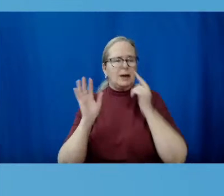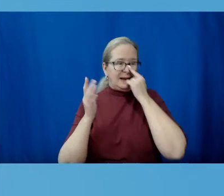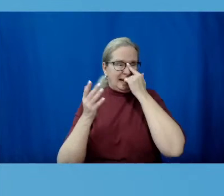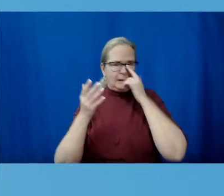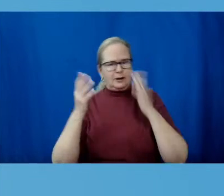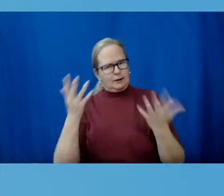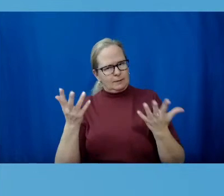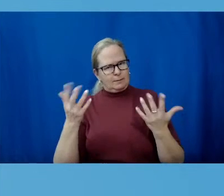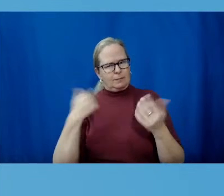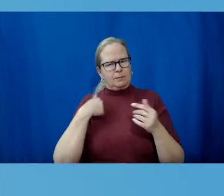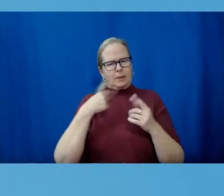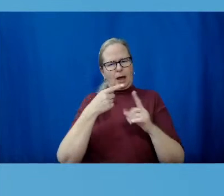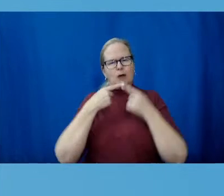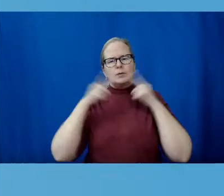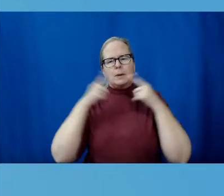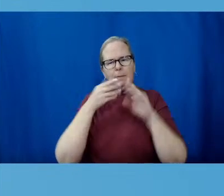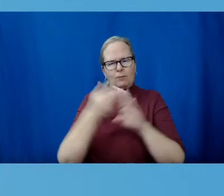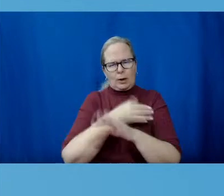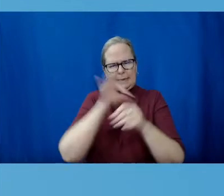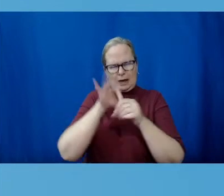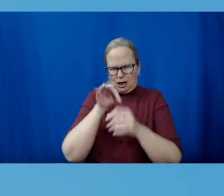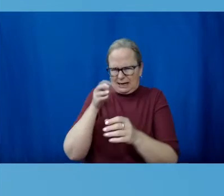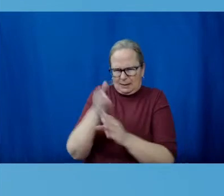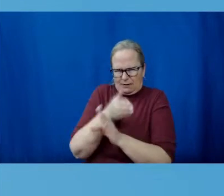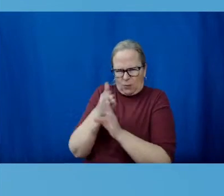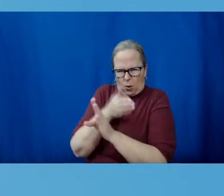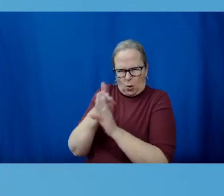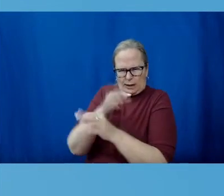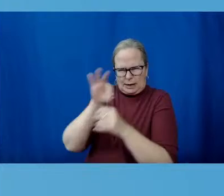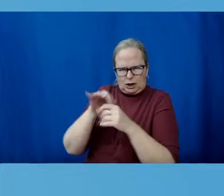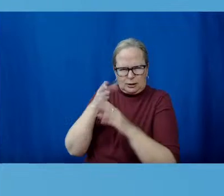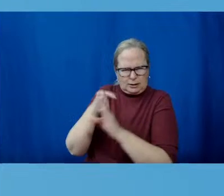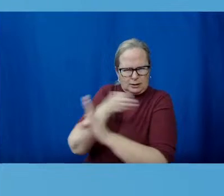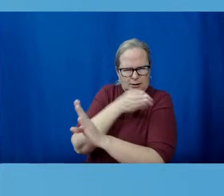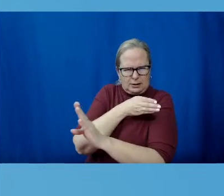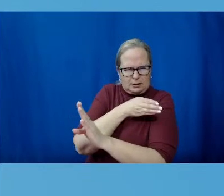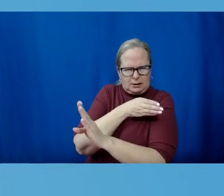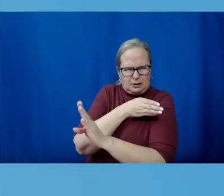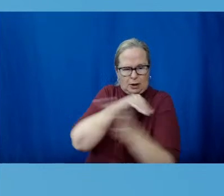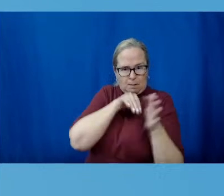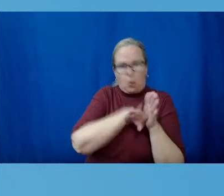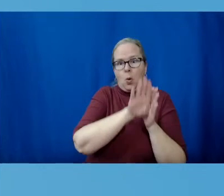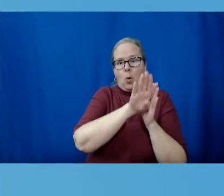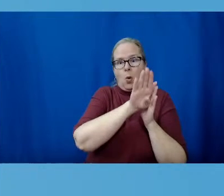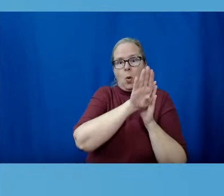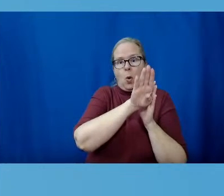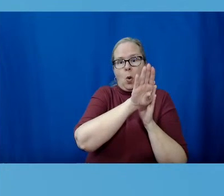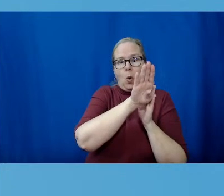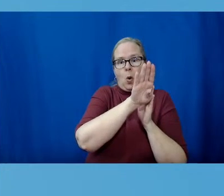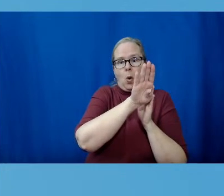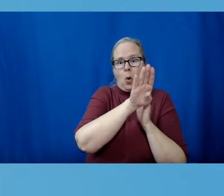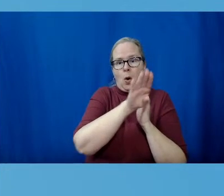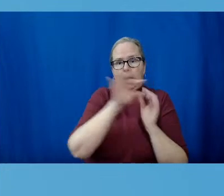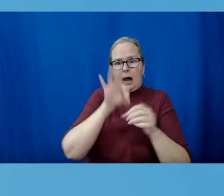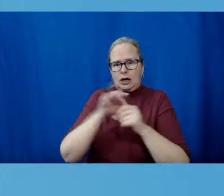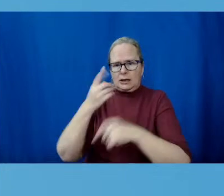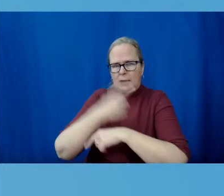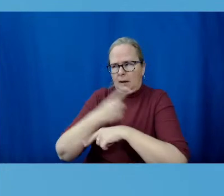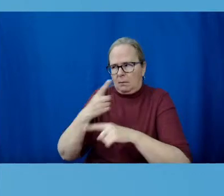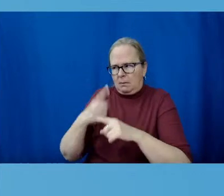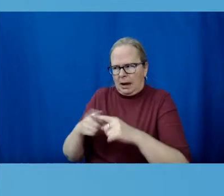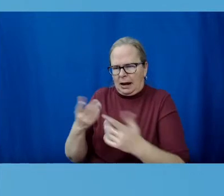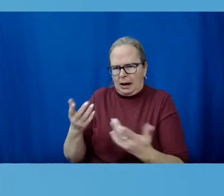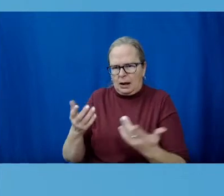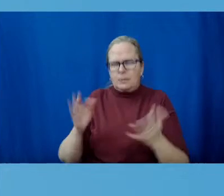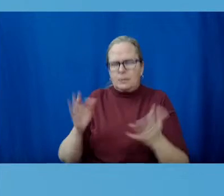spike in cases during the federal election. It didn't actually work out that way. But the problem is, at times I think that, to